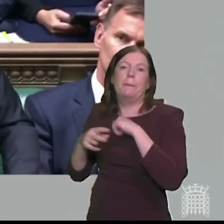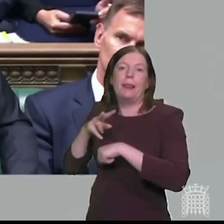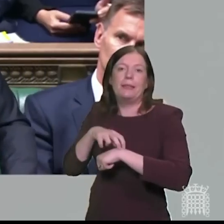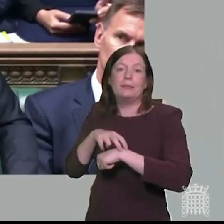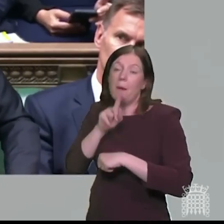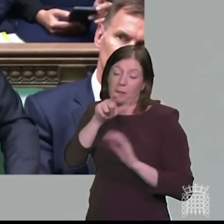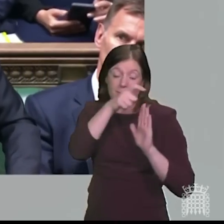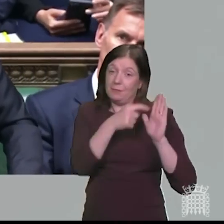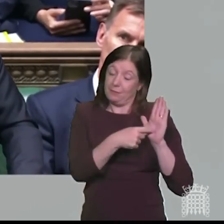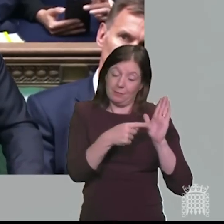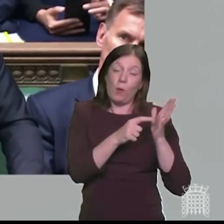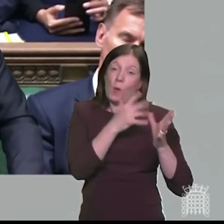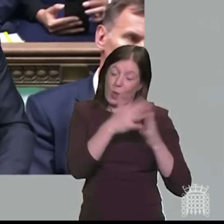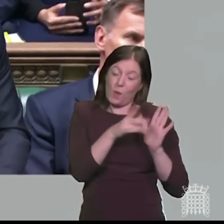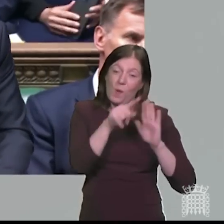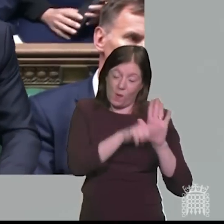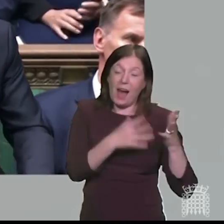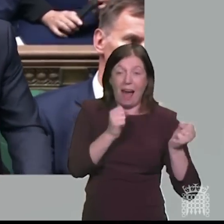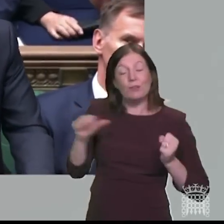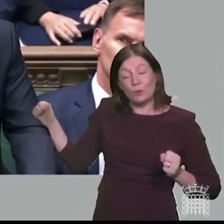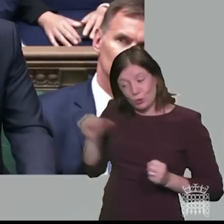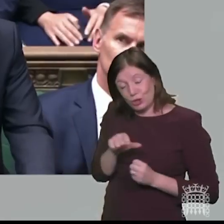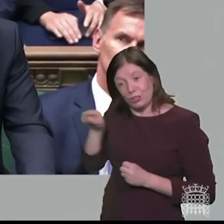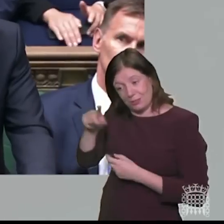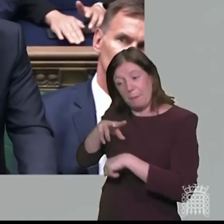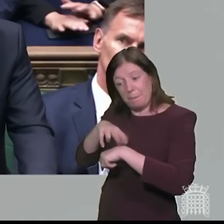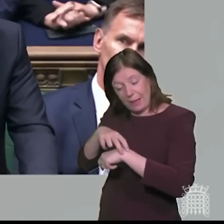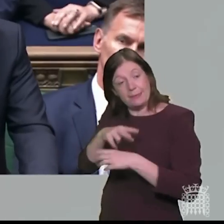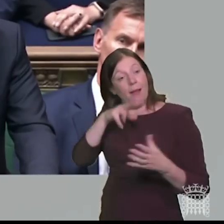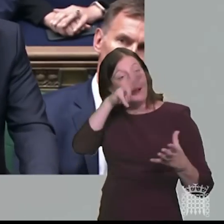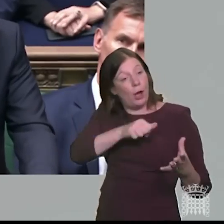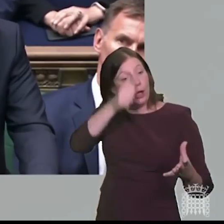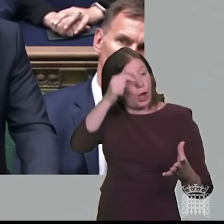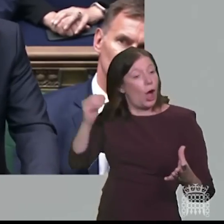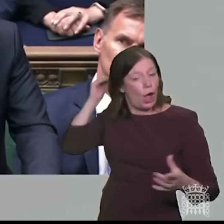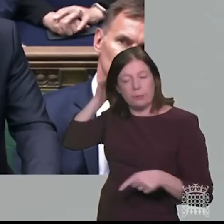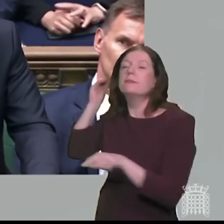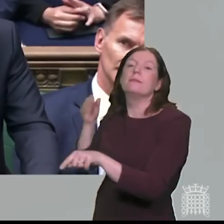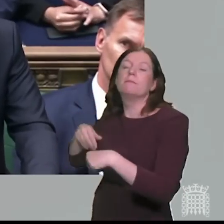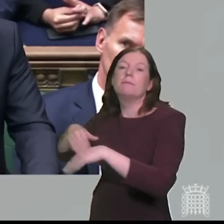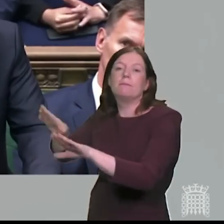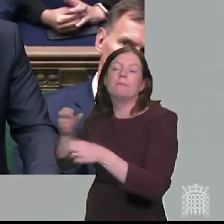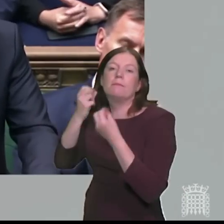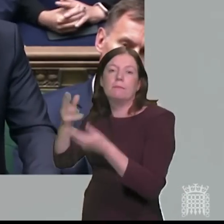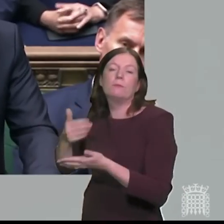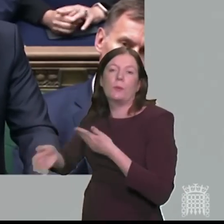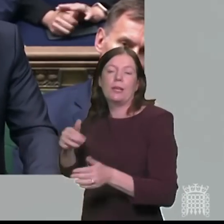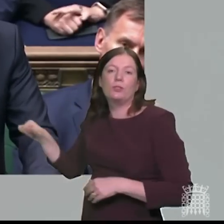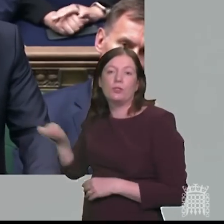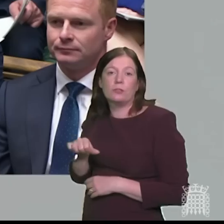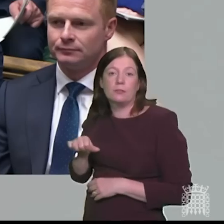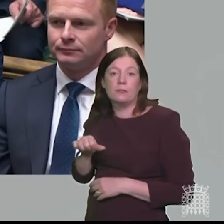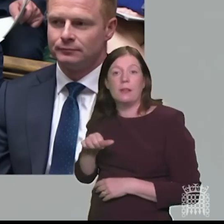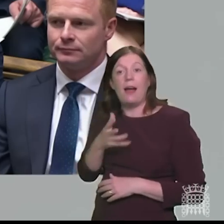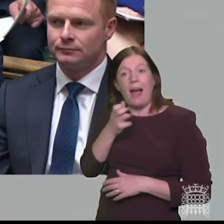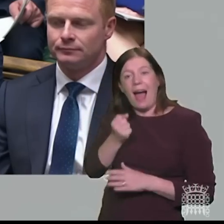have legislated for them if we didn't expect them to use them, Mr. Speaker, and I am told that Home Office officials are liaising regularly with the National